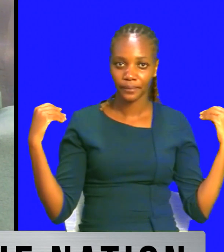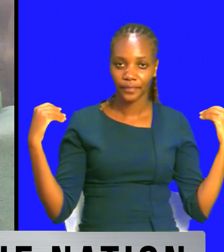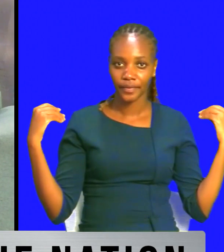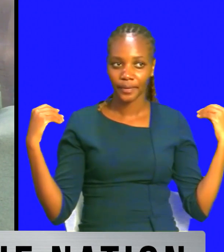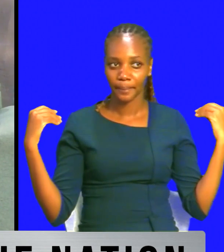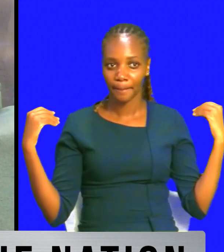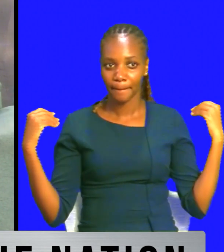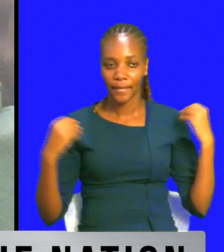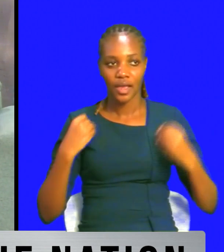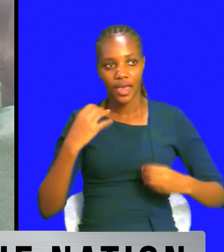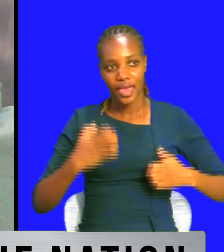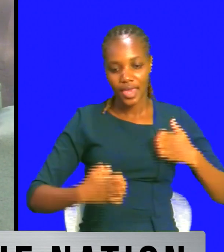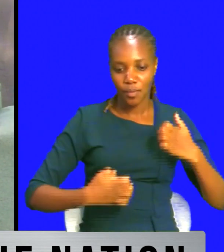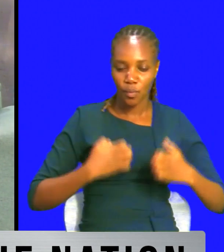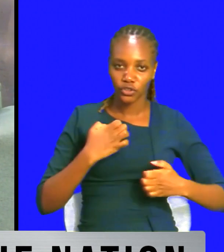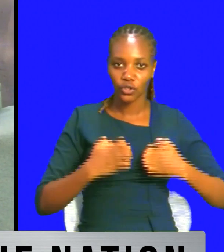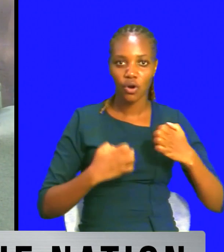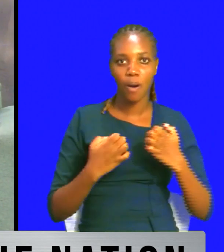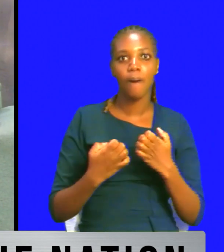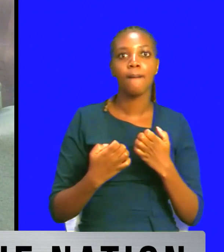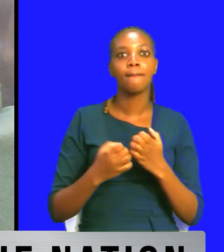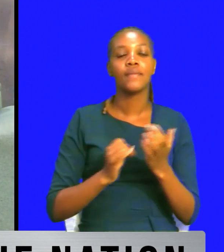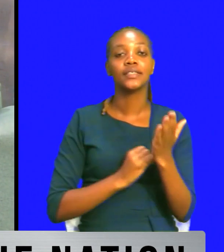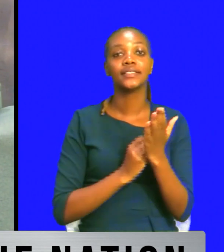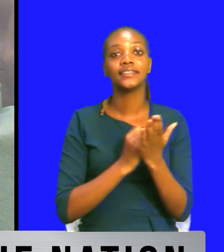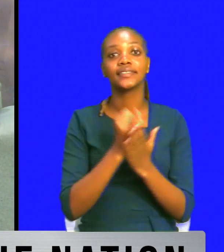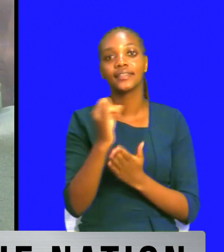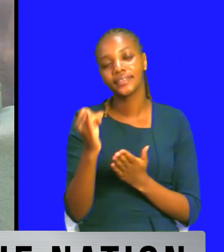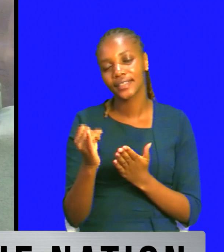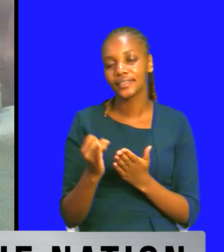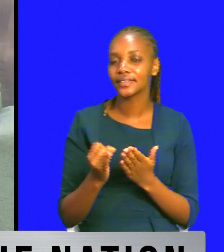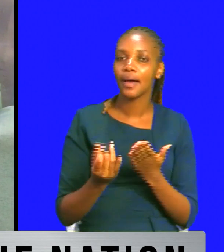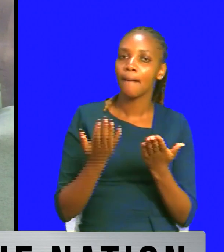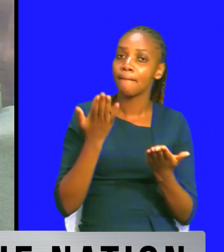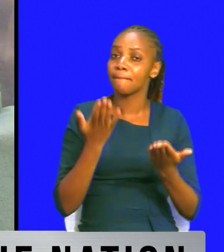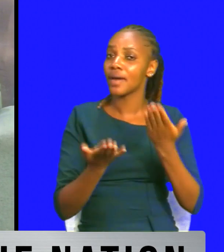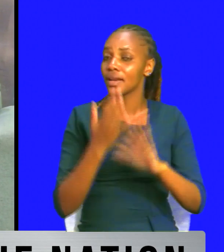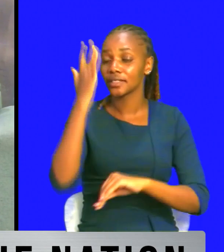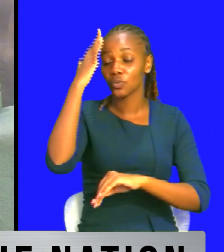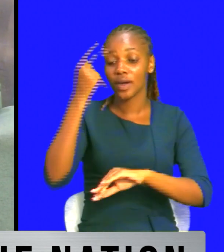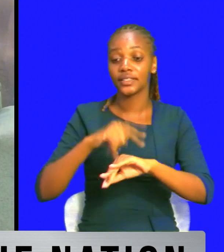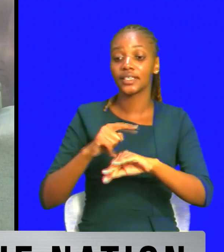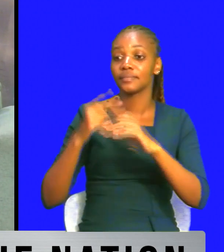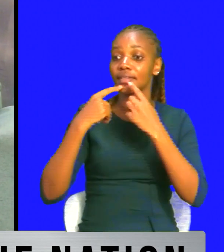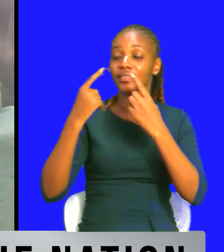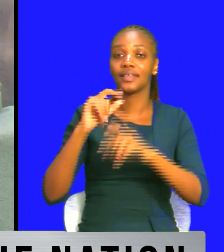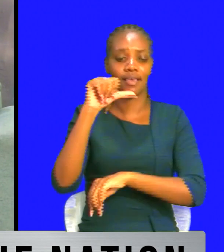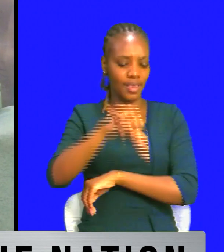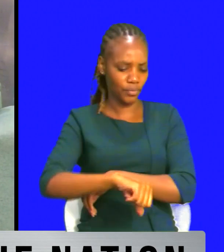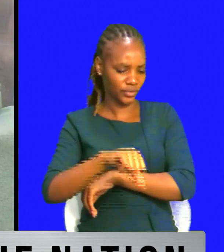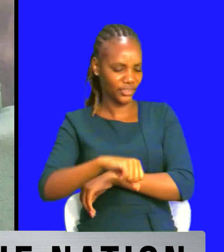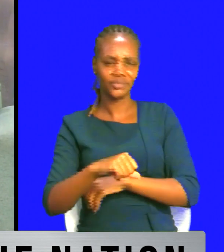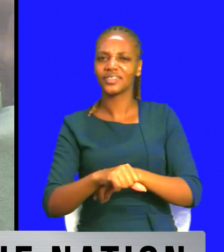inaitwa nini, emotional balance, Intelligence. restrict, Emotional intelligence. yeah, kwa Yes. sababu akisema sijui malaya